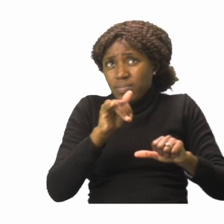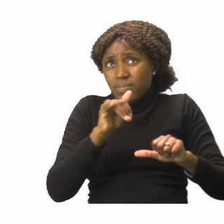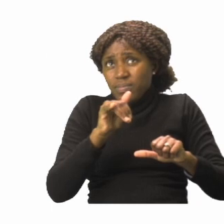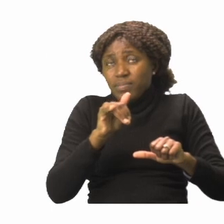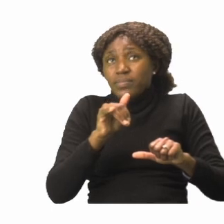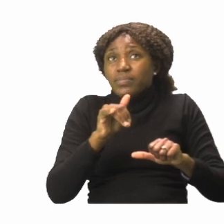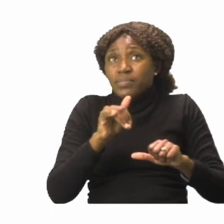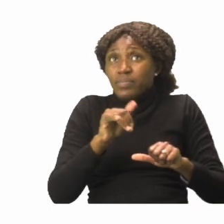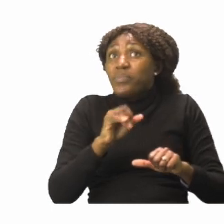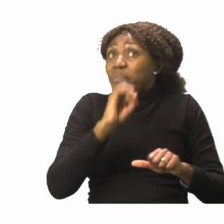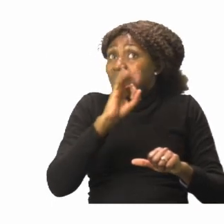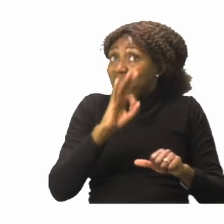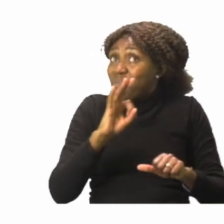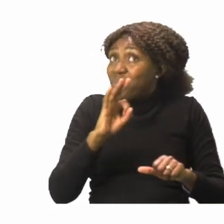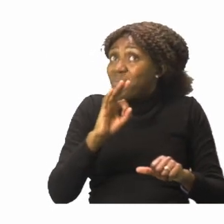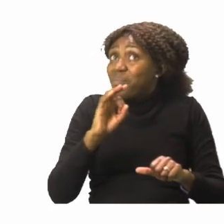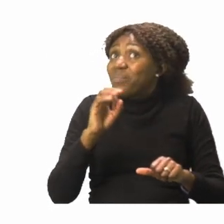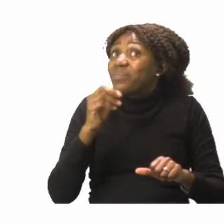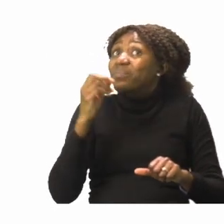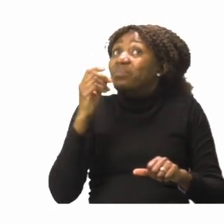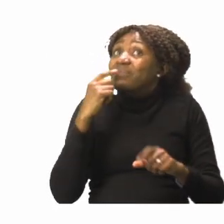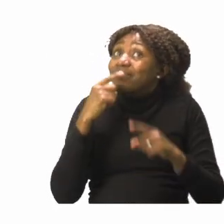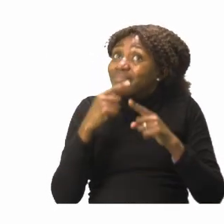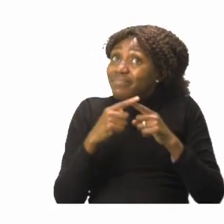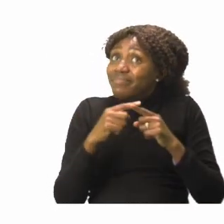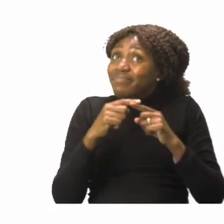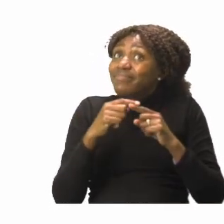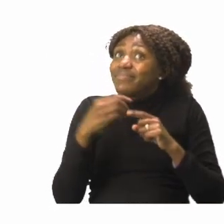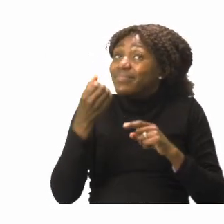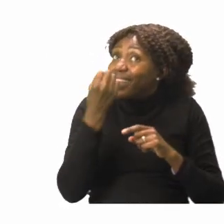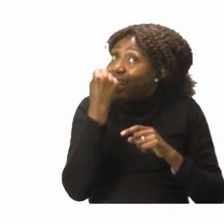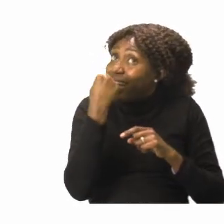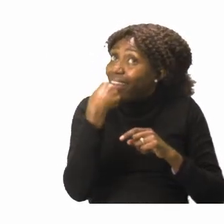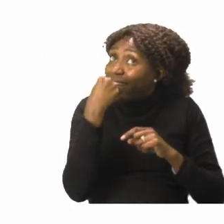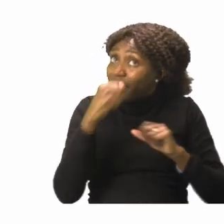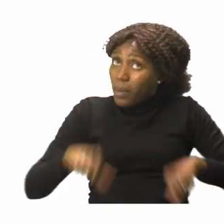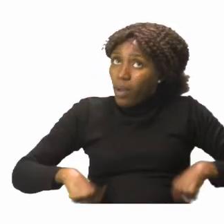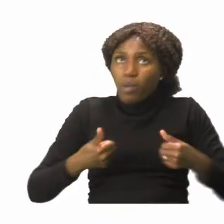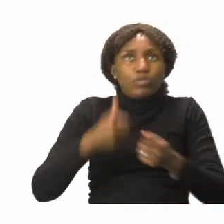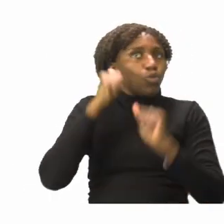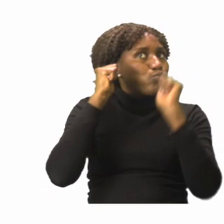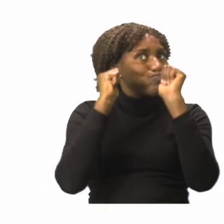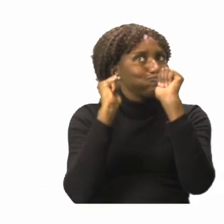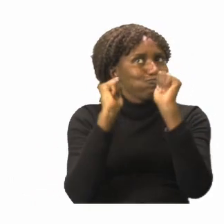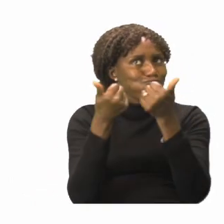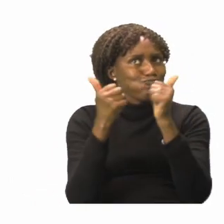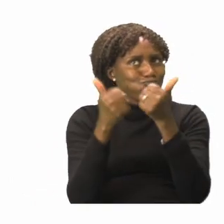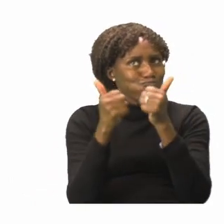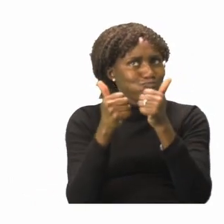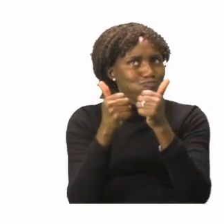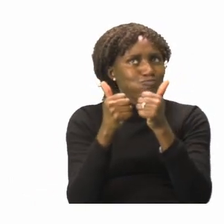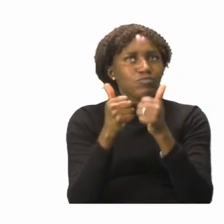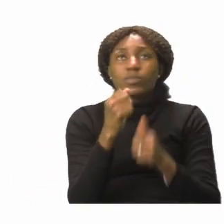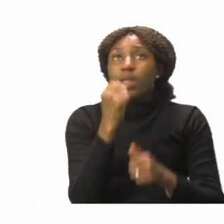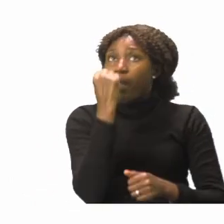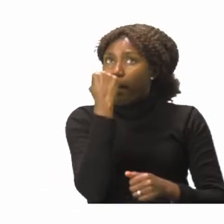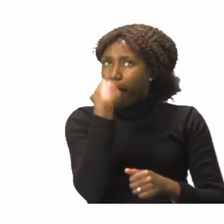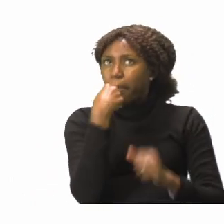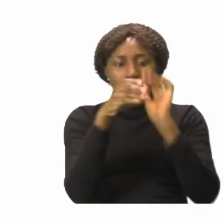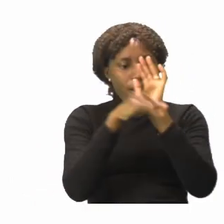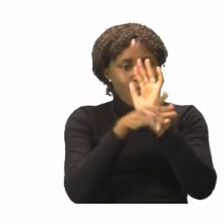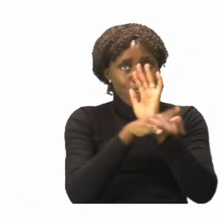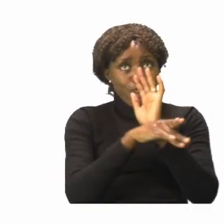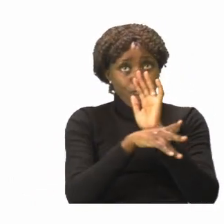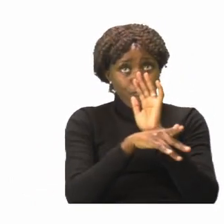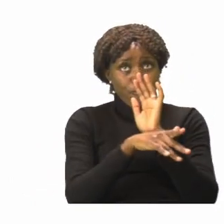If you said an apple is healthy, well done! An apple is a fruit.